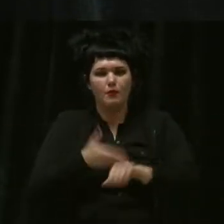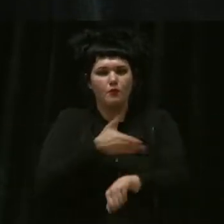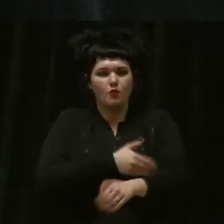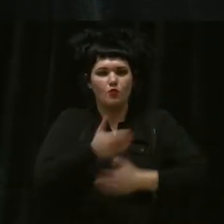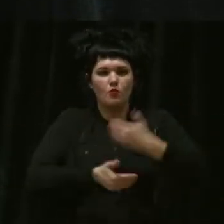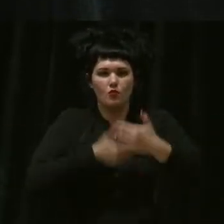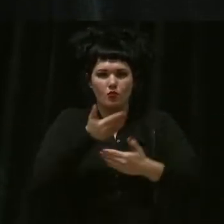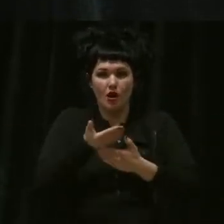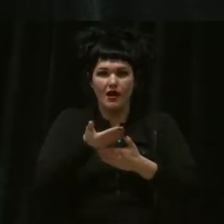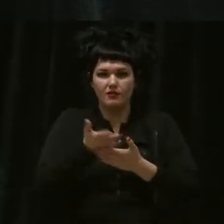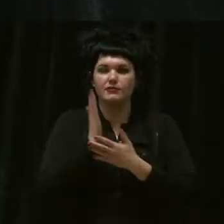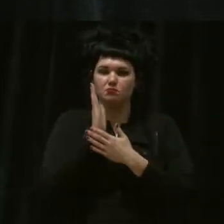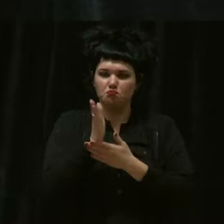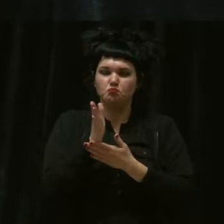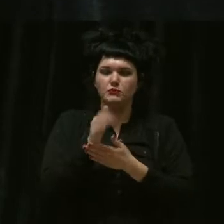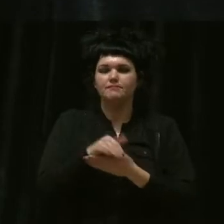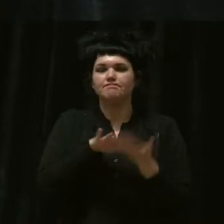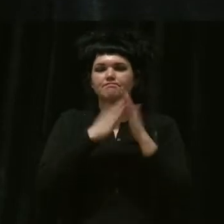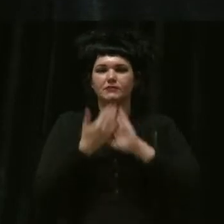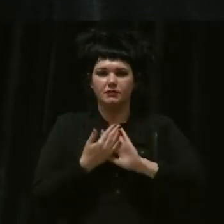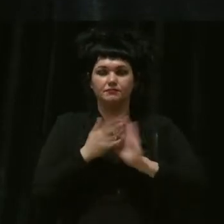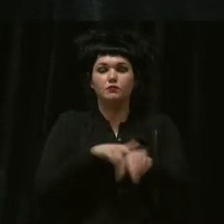long-term cultural change.